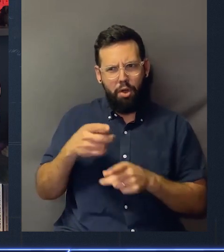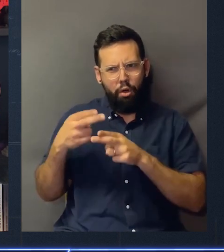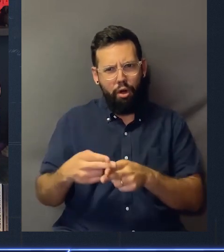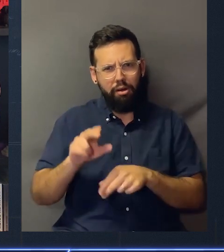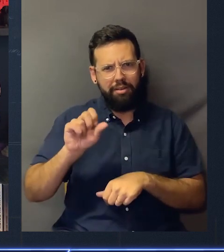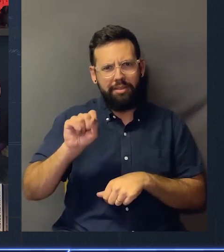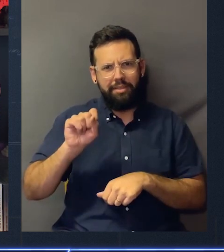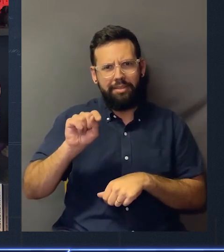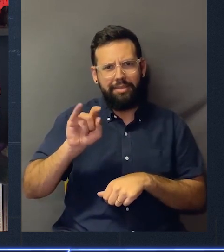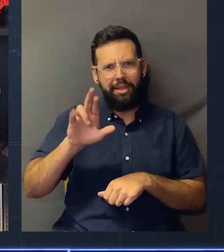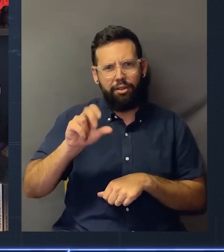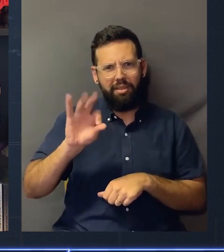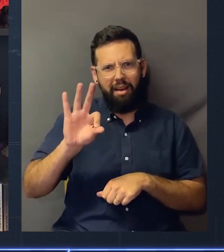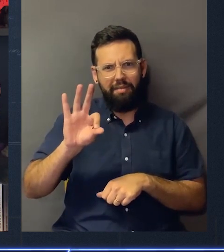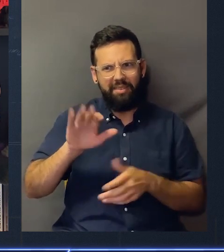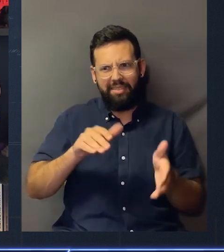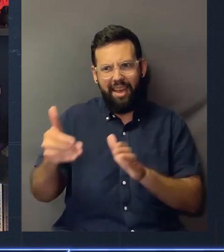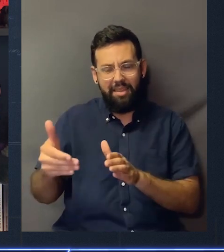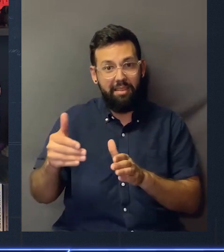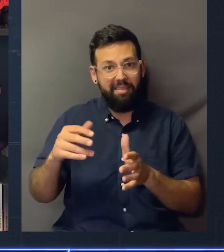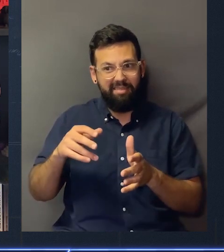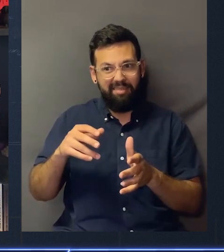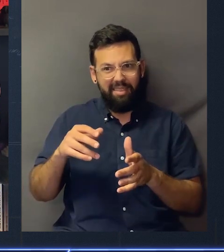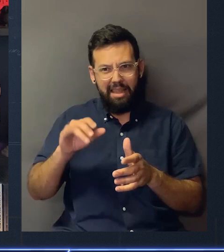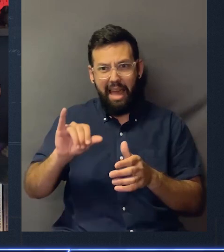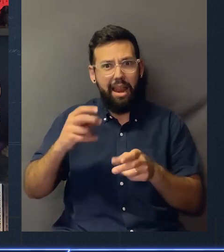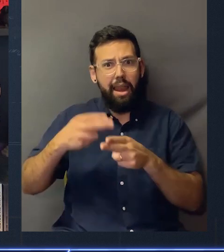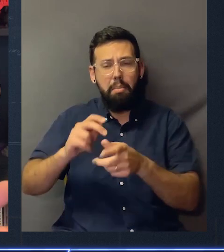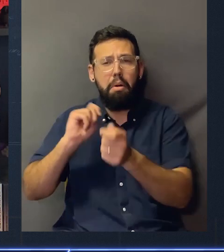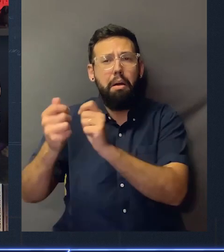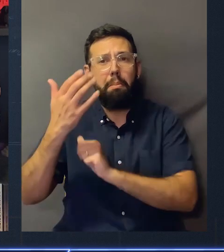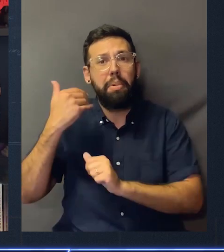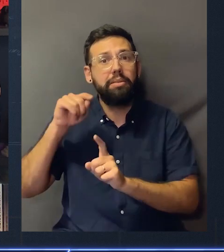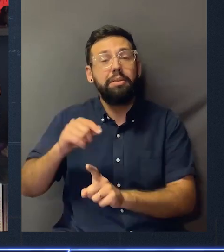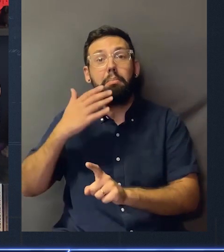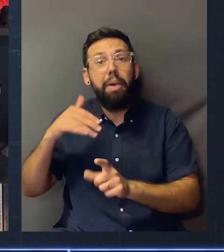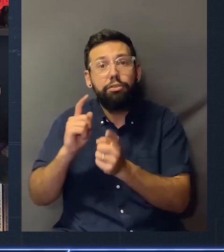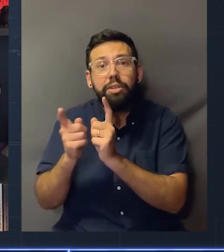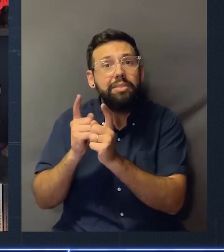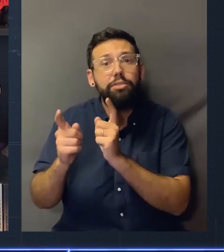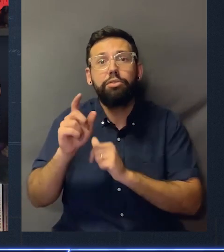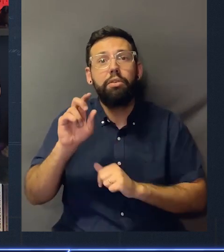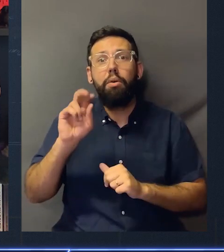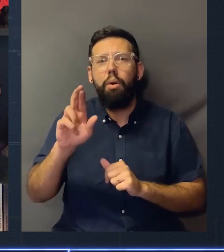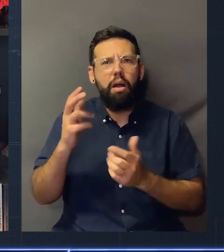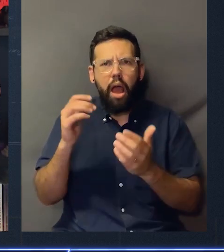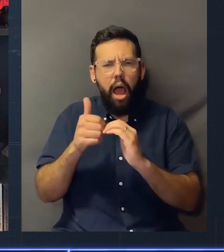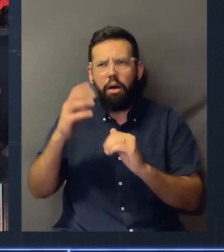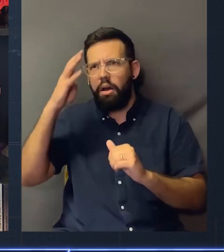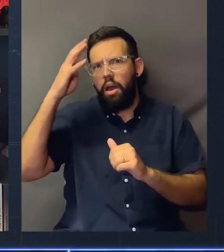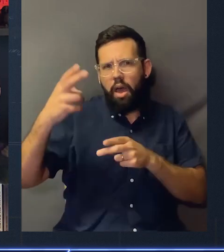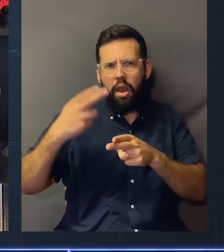bad translation from the original Quechua language that the Incas used? Or was this a nickname? I don't actually know, but whatever way it